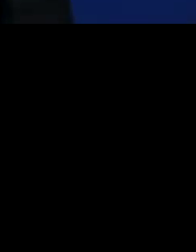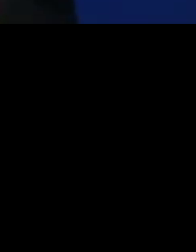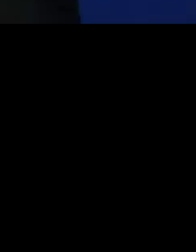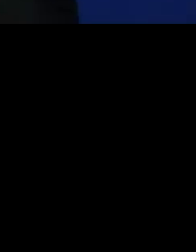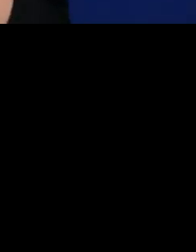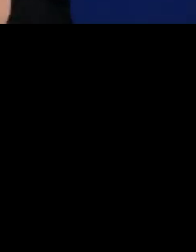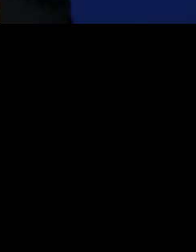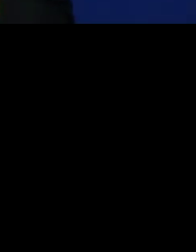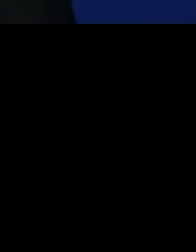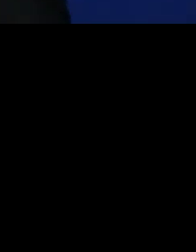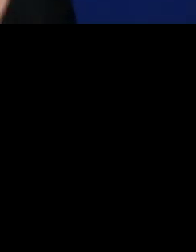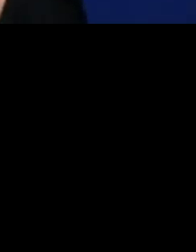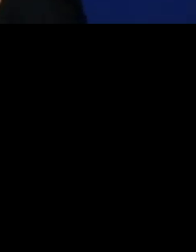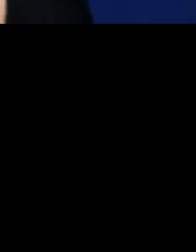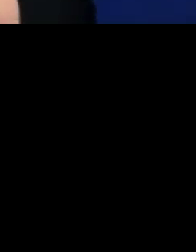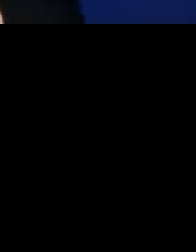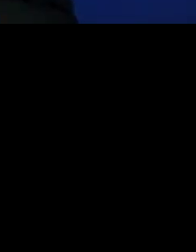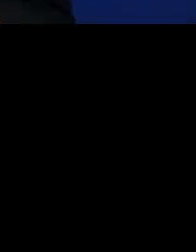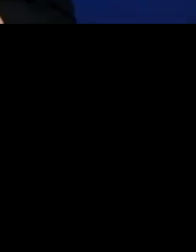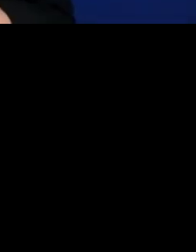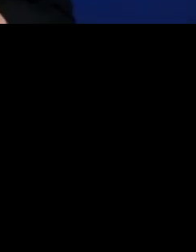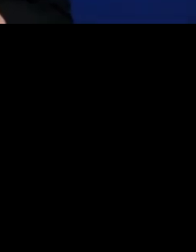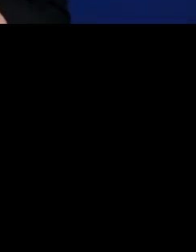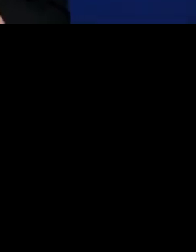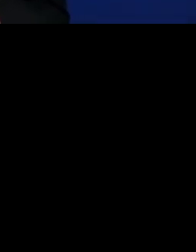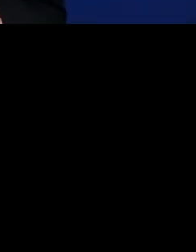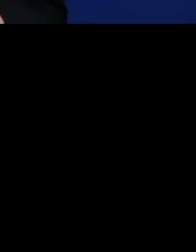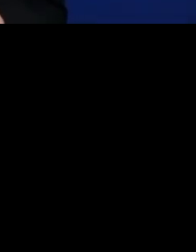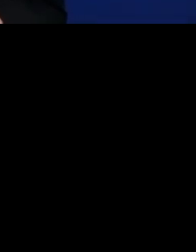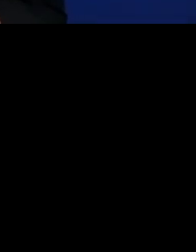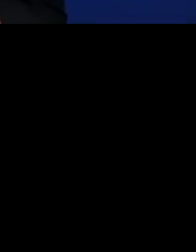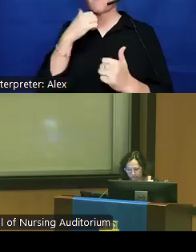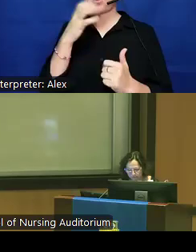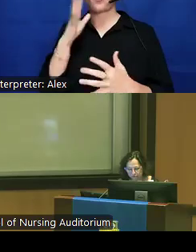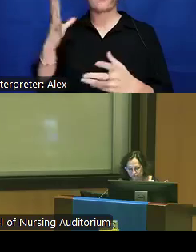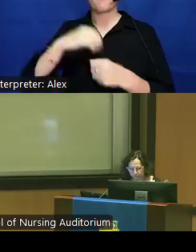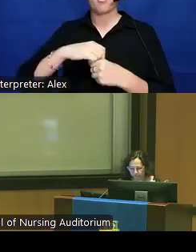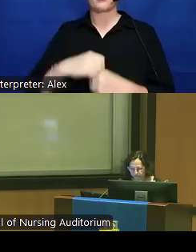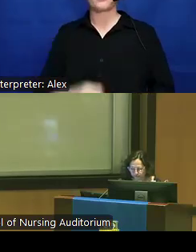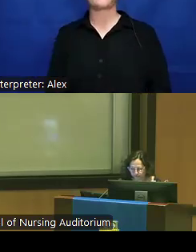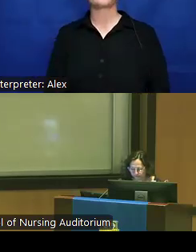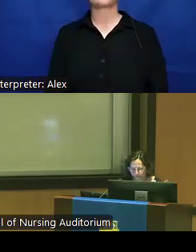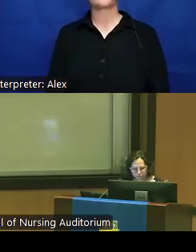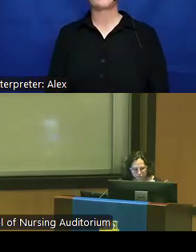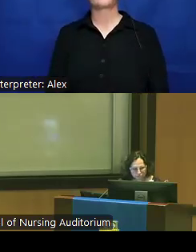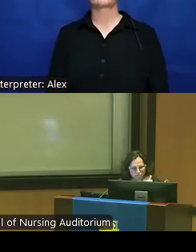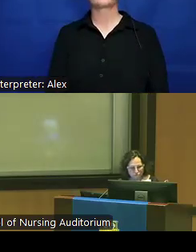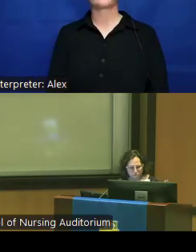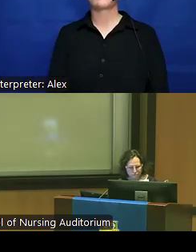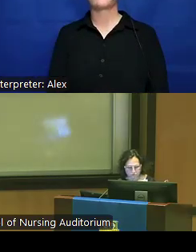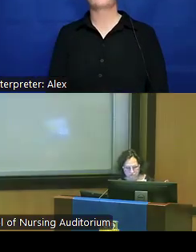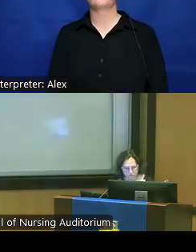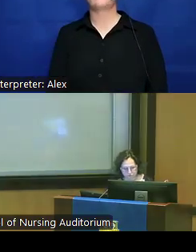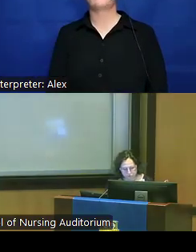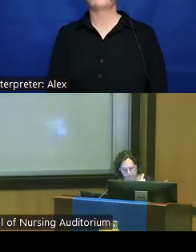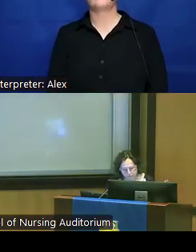identify collaborators who have that experience and to embody that value at every stage, similar to kind of that slide I